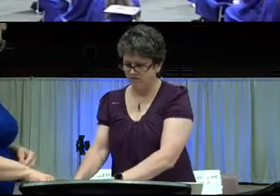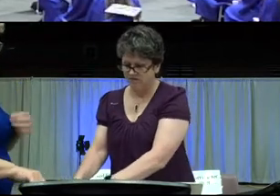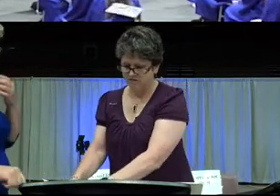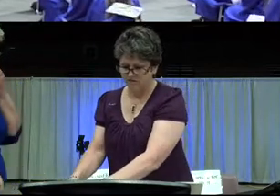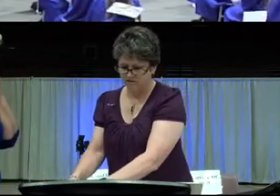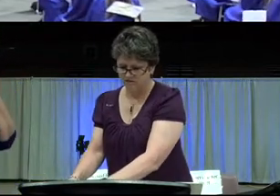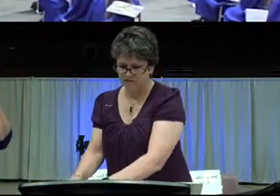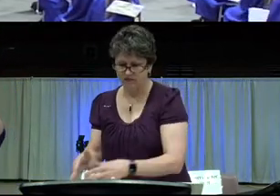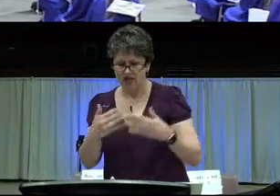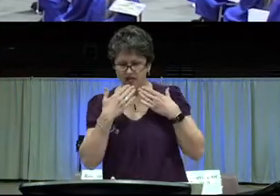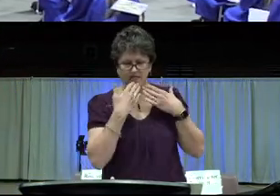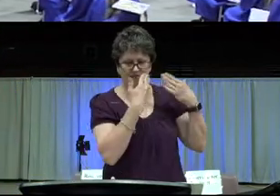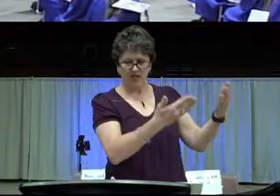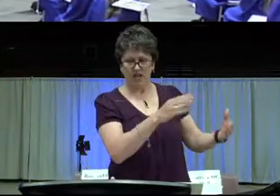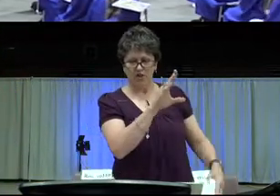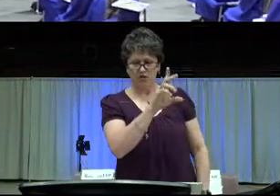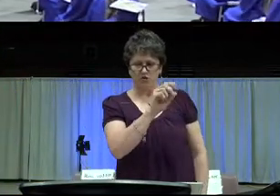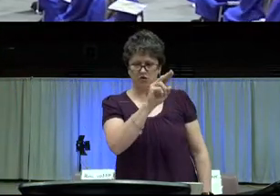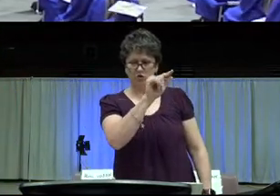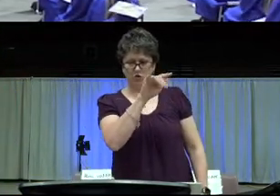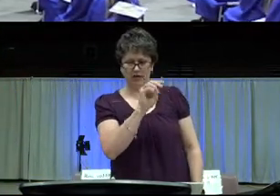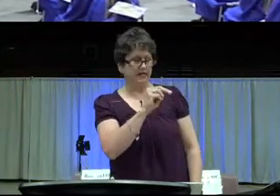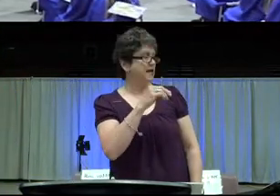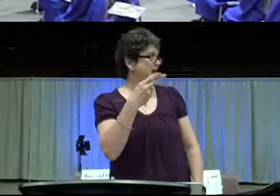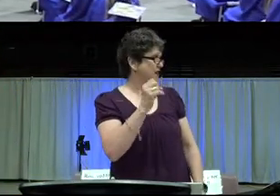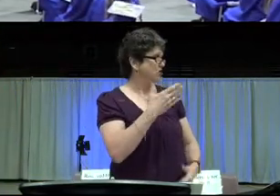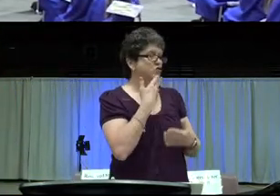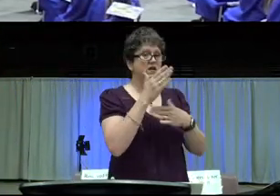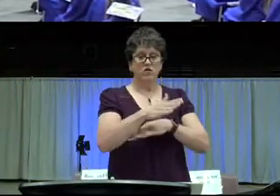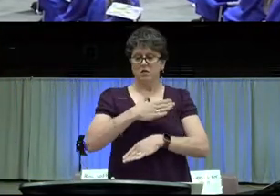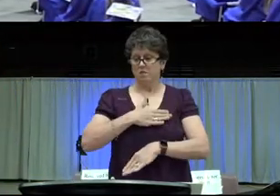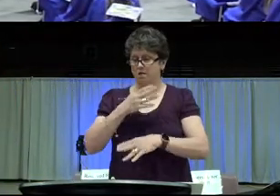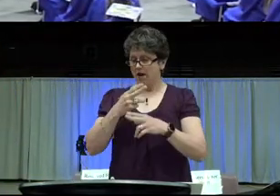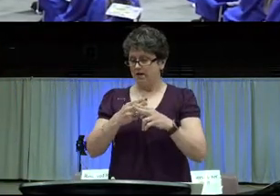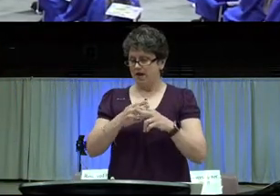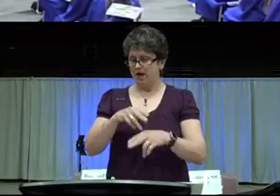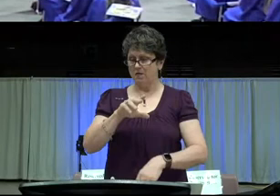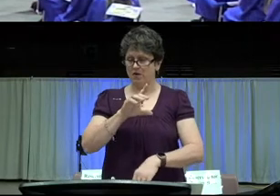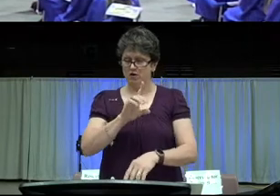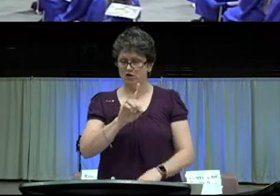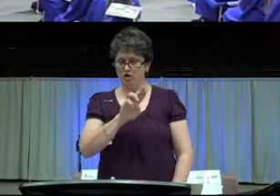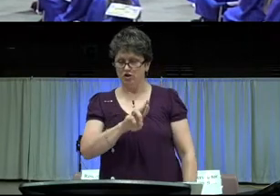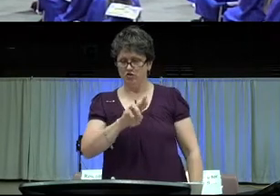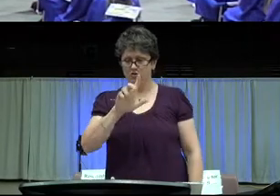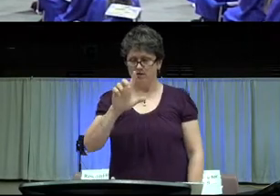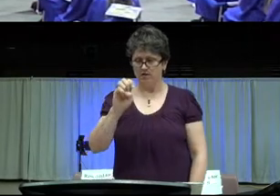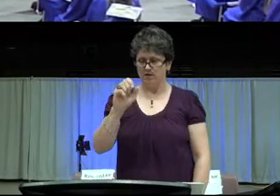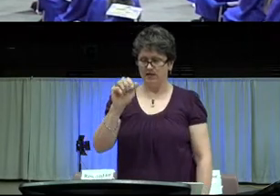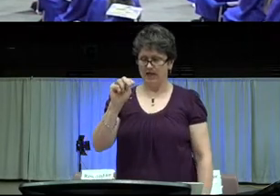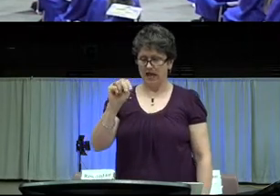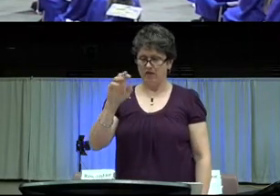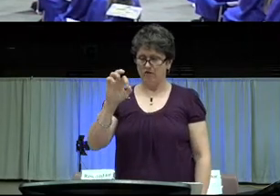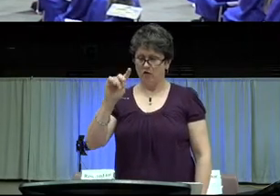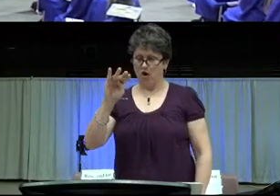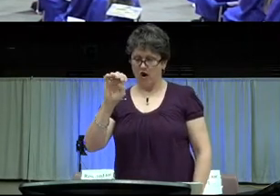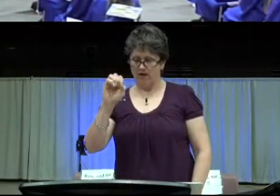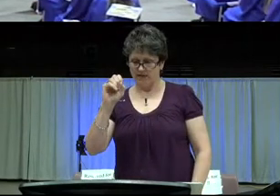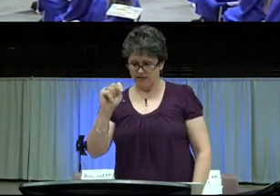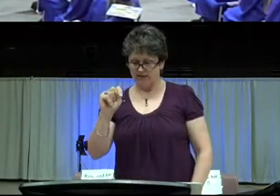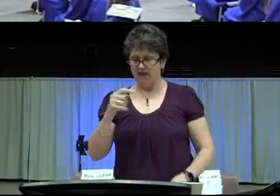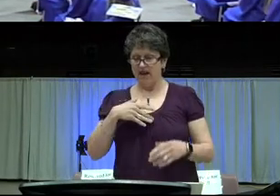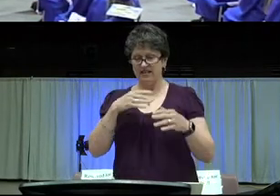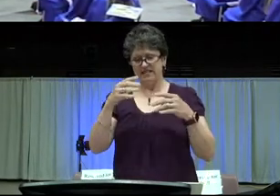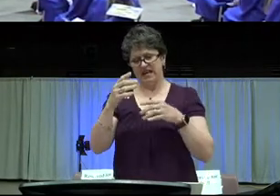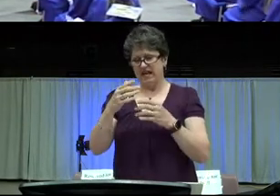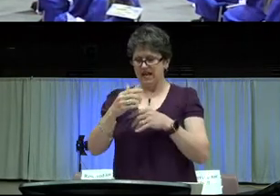Thank you, Dugan and Helen. Good afternoon. My name is Dr. Leanne Frost, and as the Executive Director of Instruction